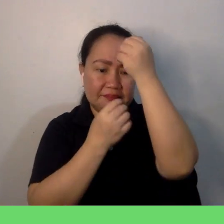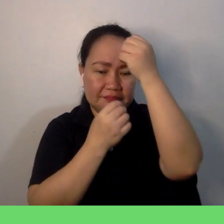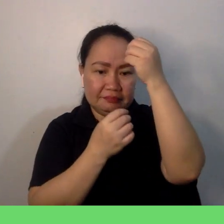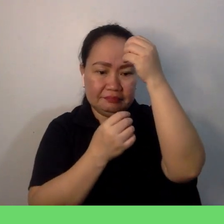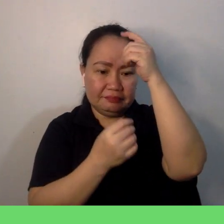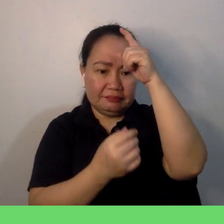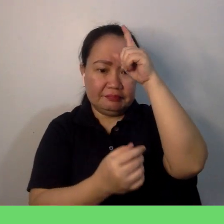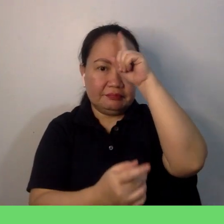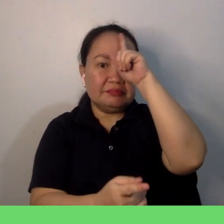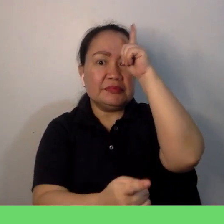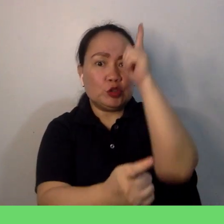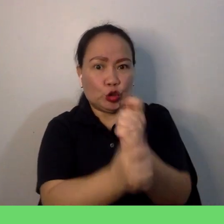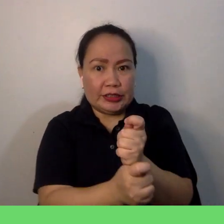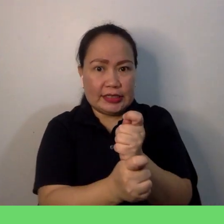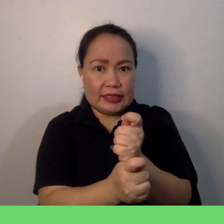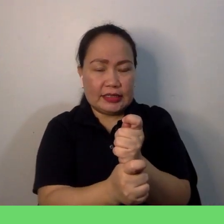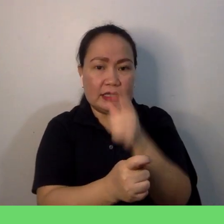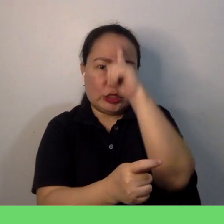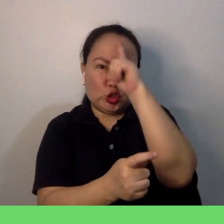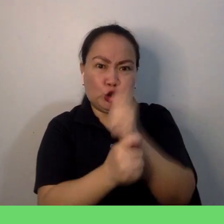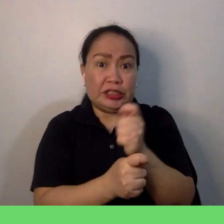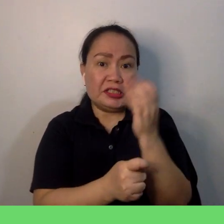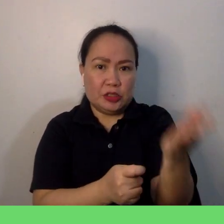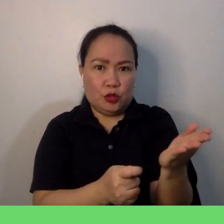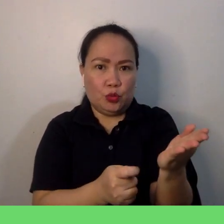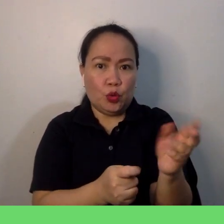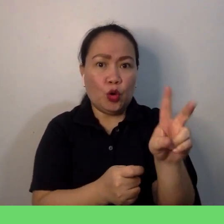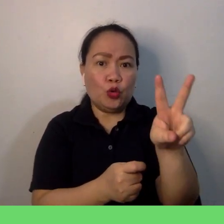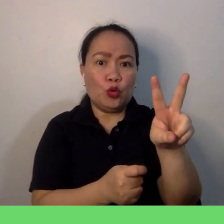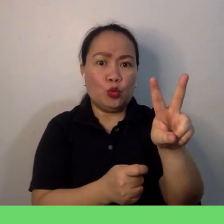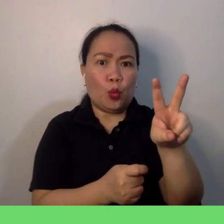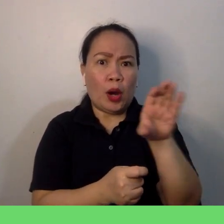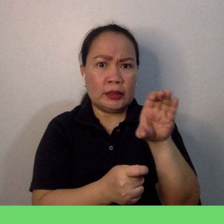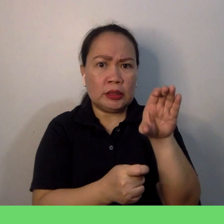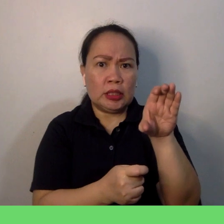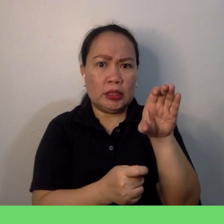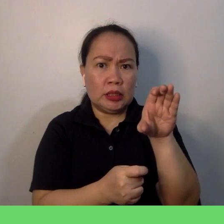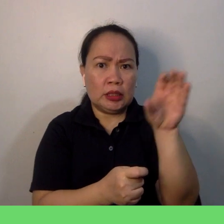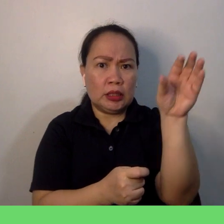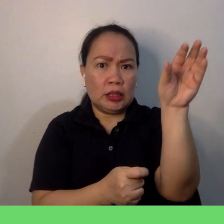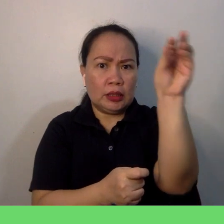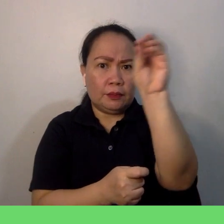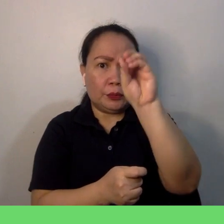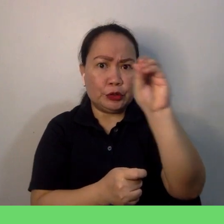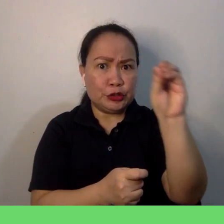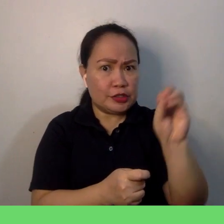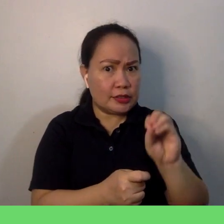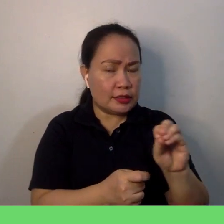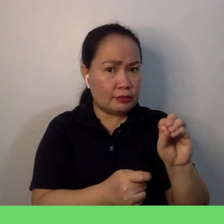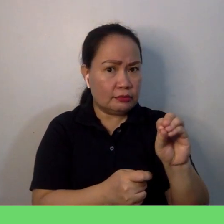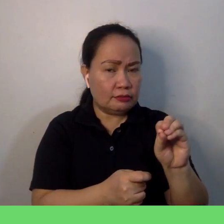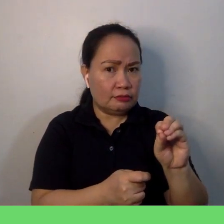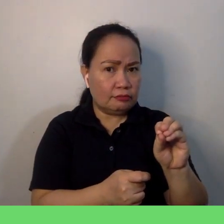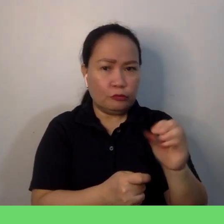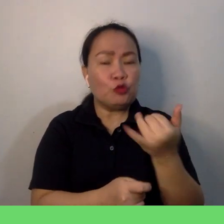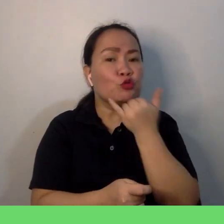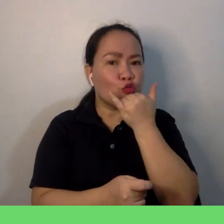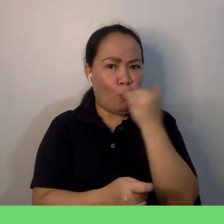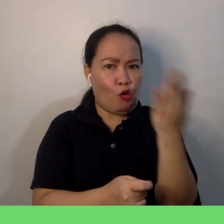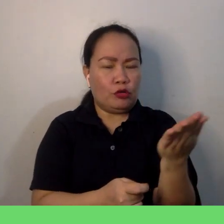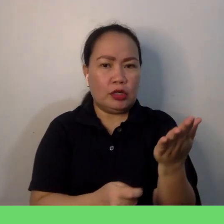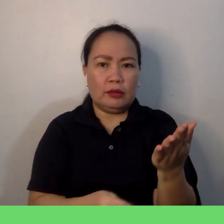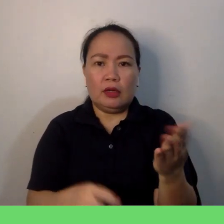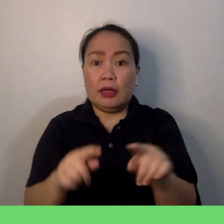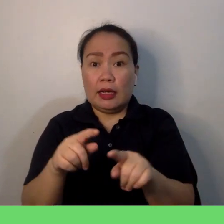I trust you 101%. Right? But in statistics, it's always 100%.